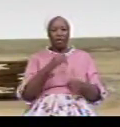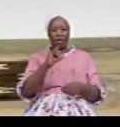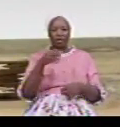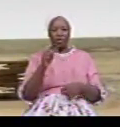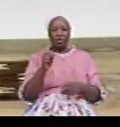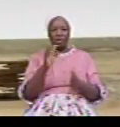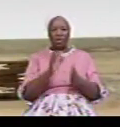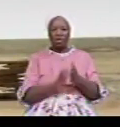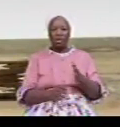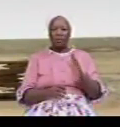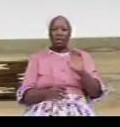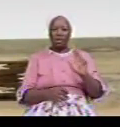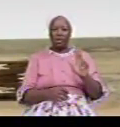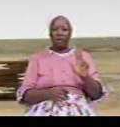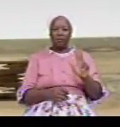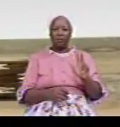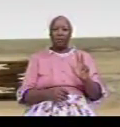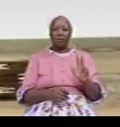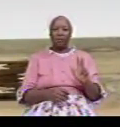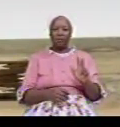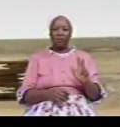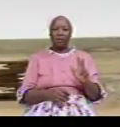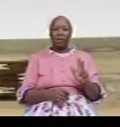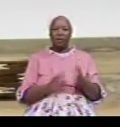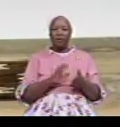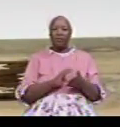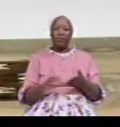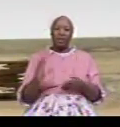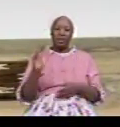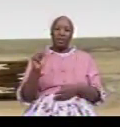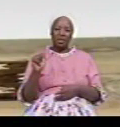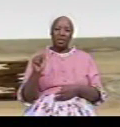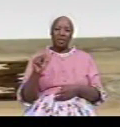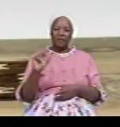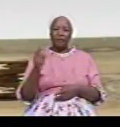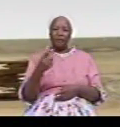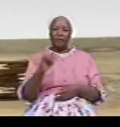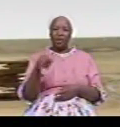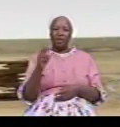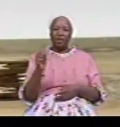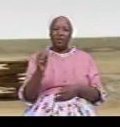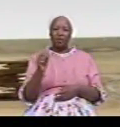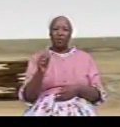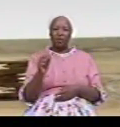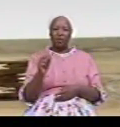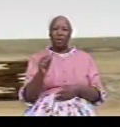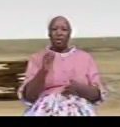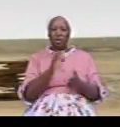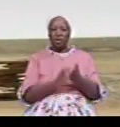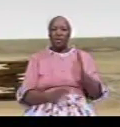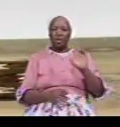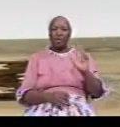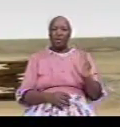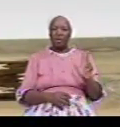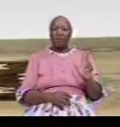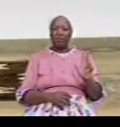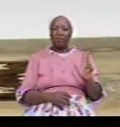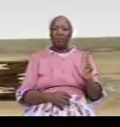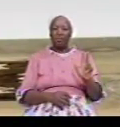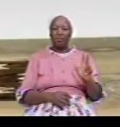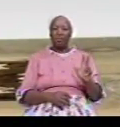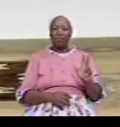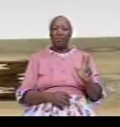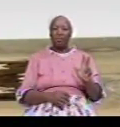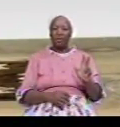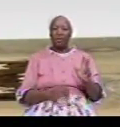chapter 3. I'm reading from verse 13. 1 John chapter 3. We're